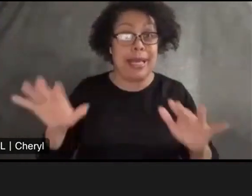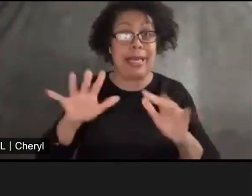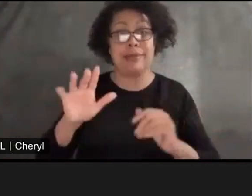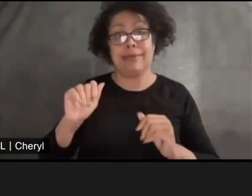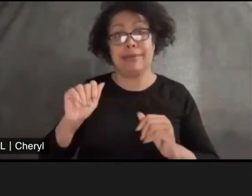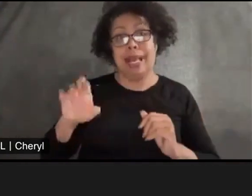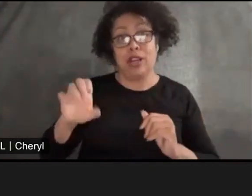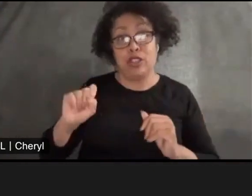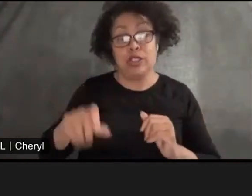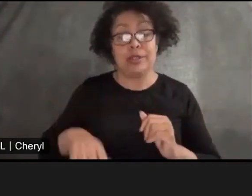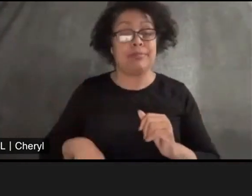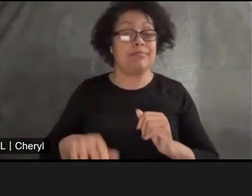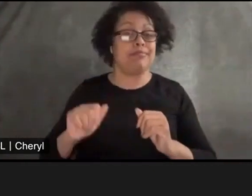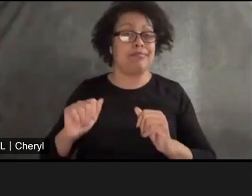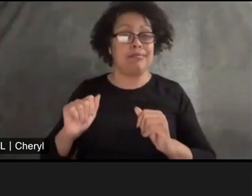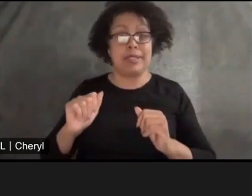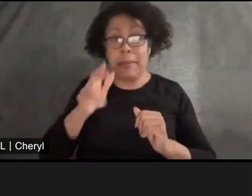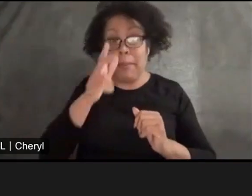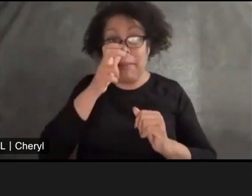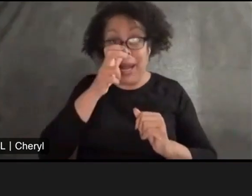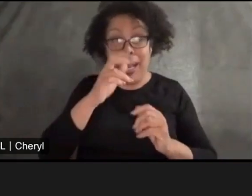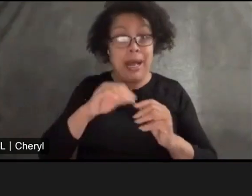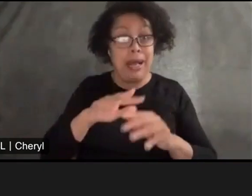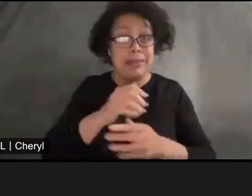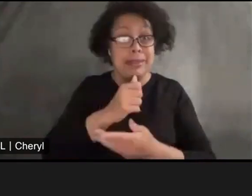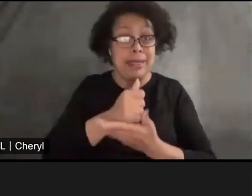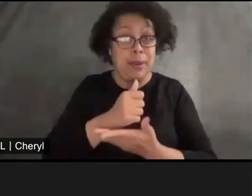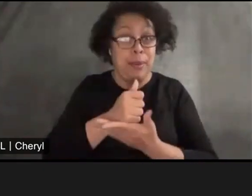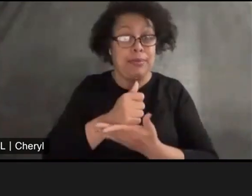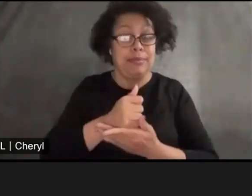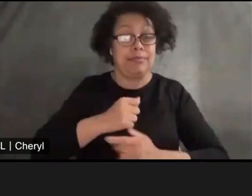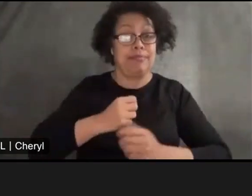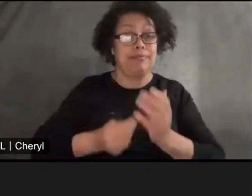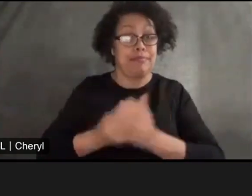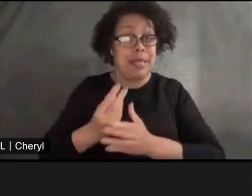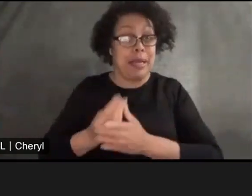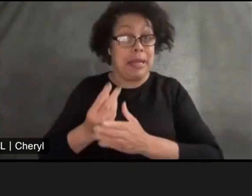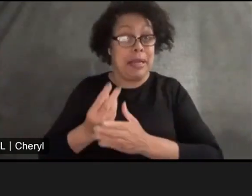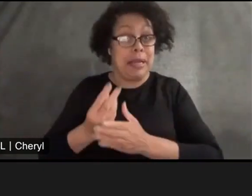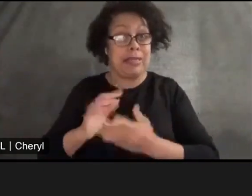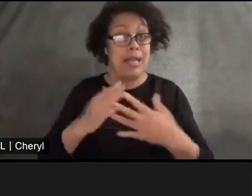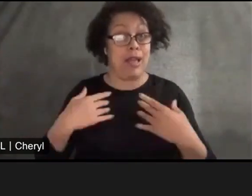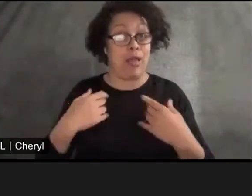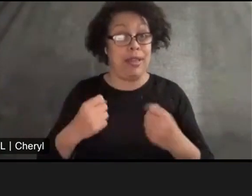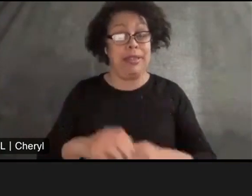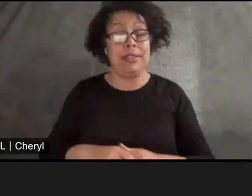acreages, bug colonies that can help keep the plants healthy, and the head farmer who makes